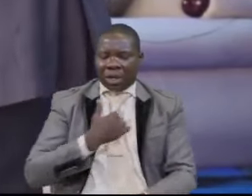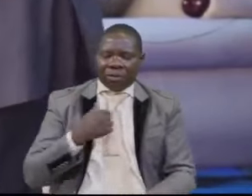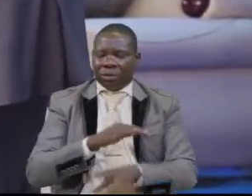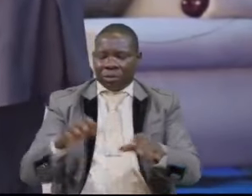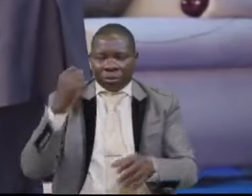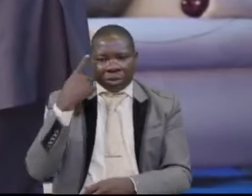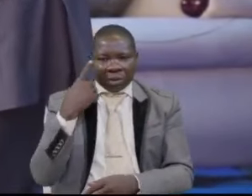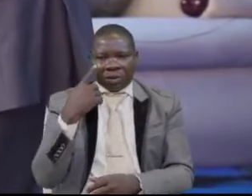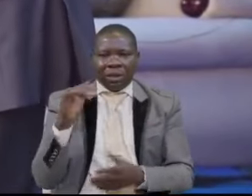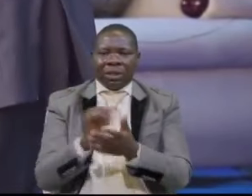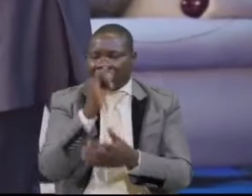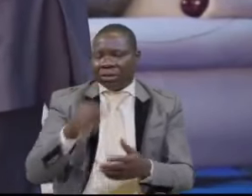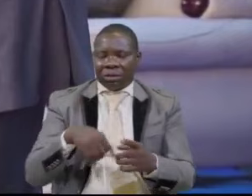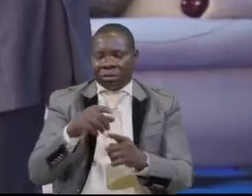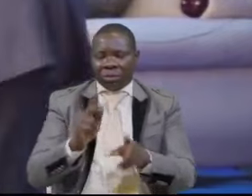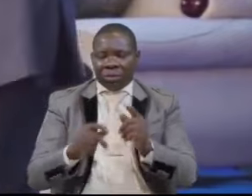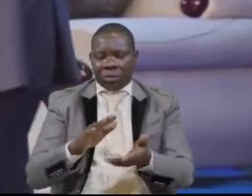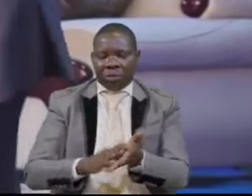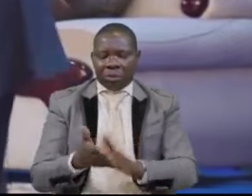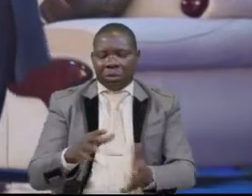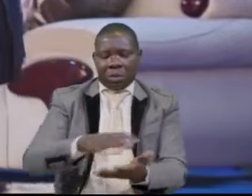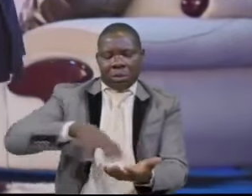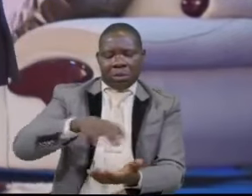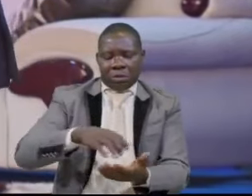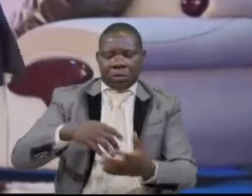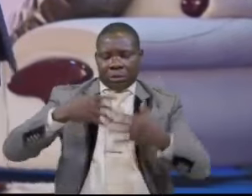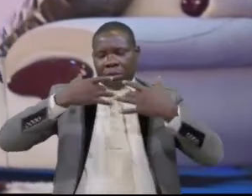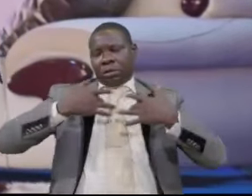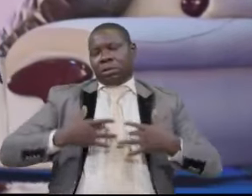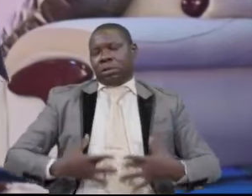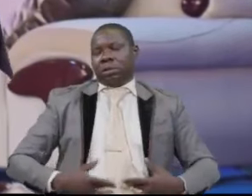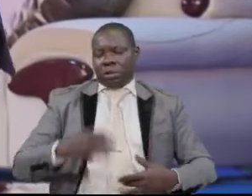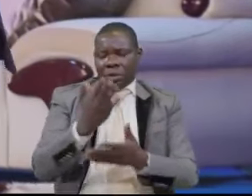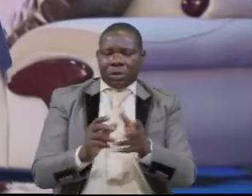become confused. That's why they're discouraged. That's why some people even take their